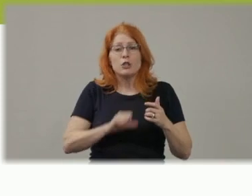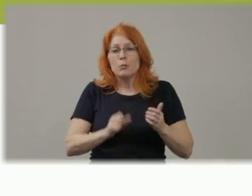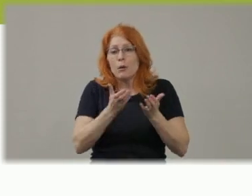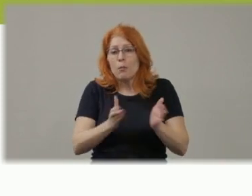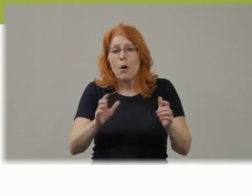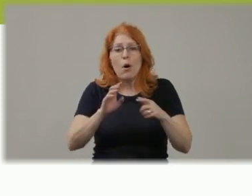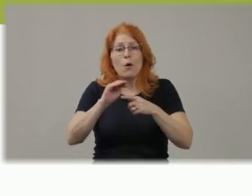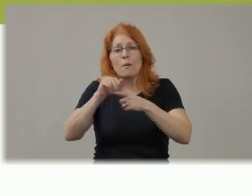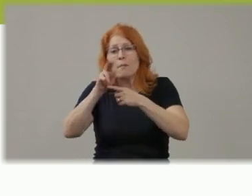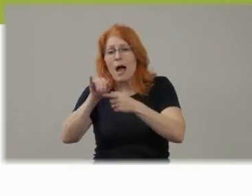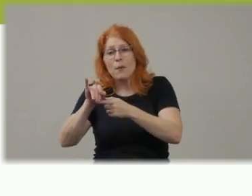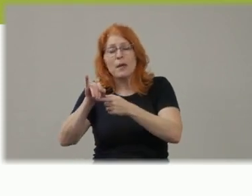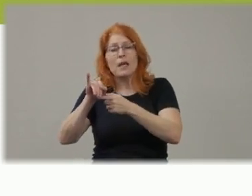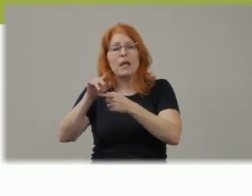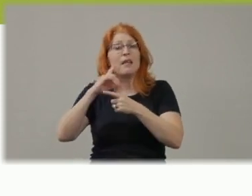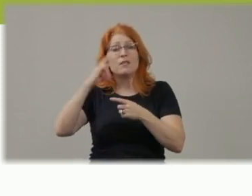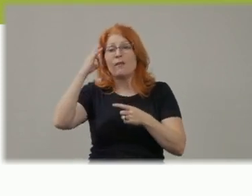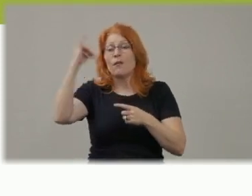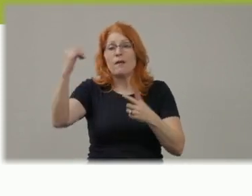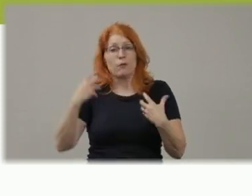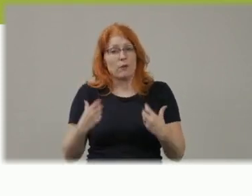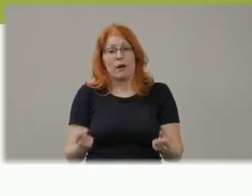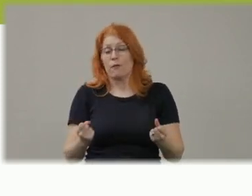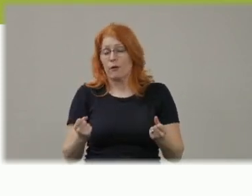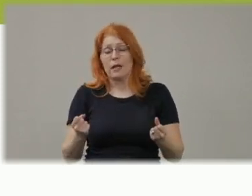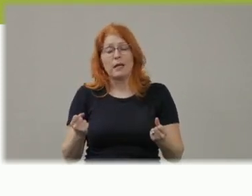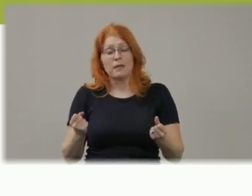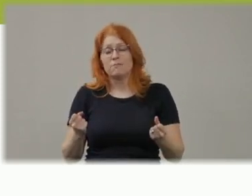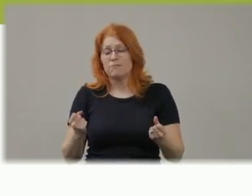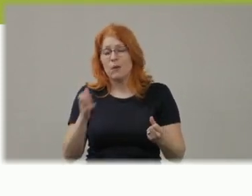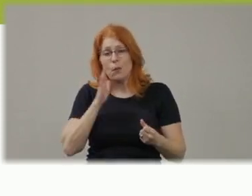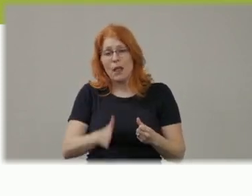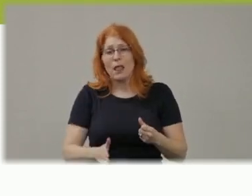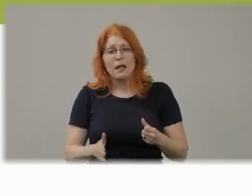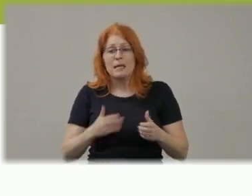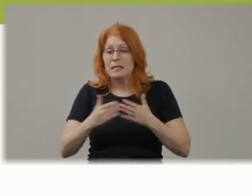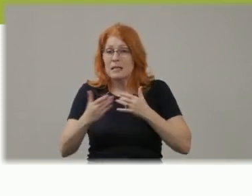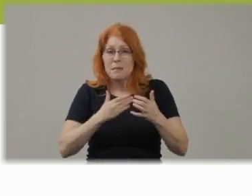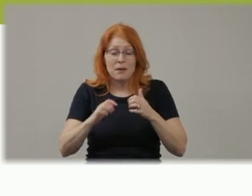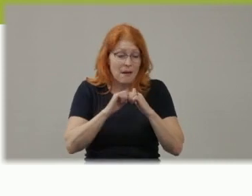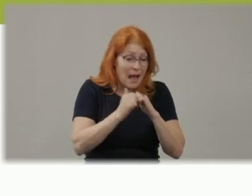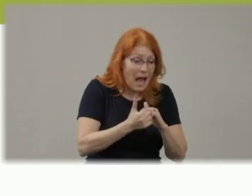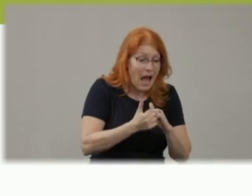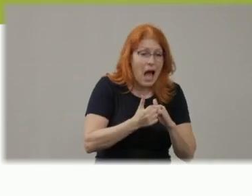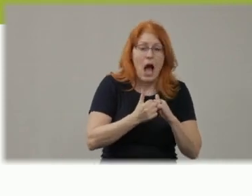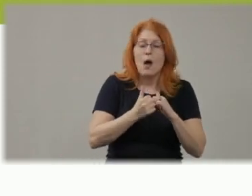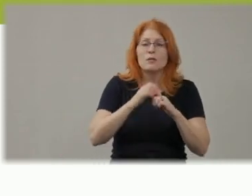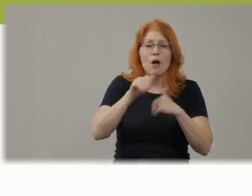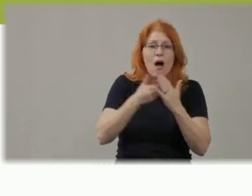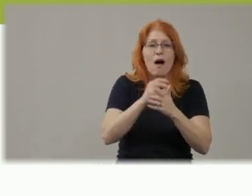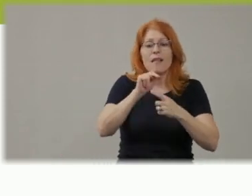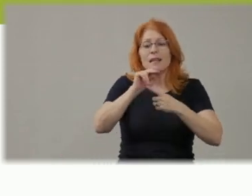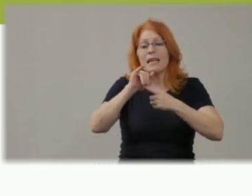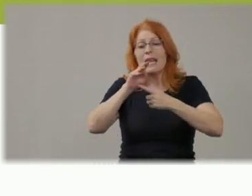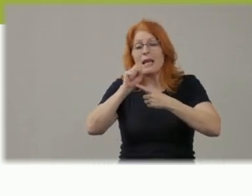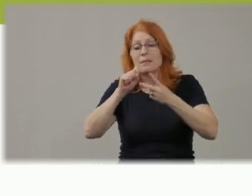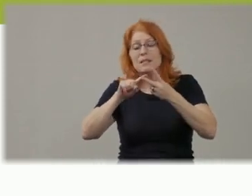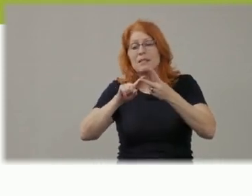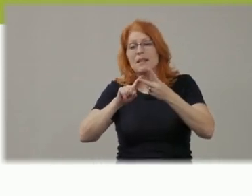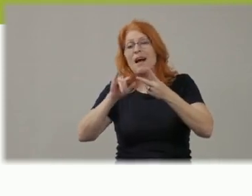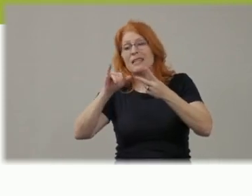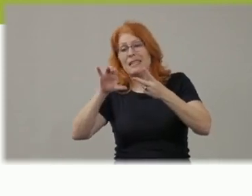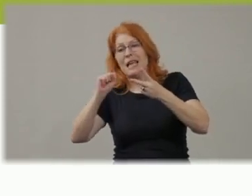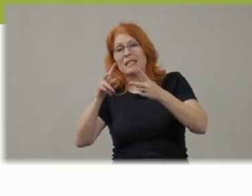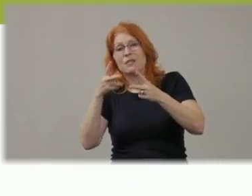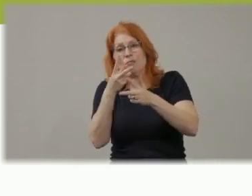Maui incident, that's going to be a forever recovery. It doesn't matter how you do it, it's all through NIMS and ICS. And so as